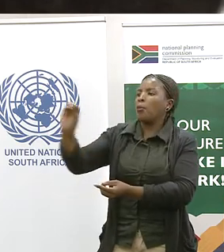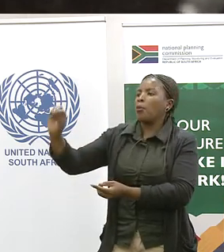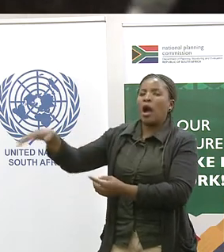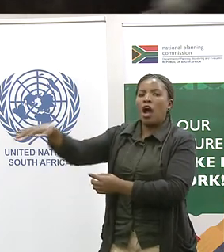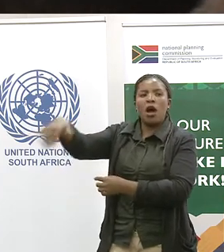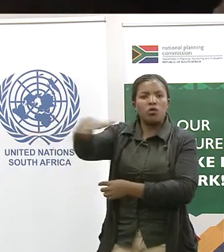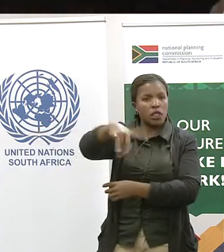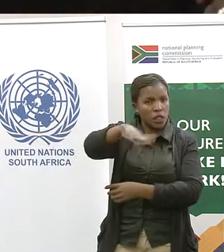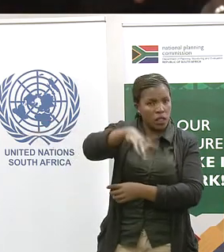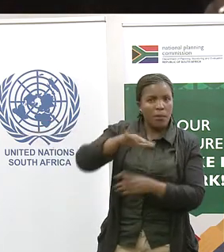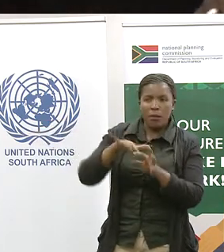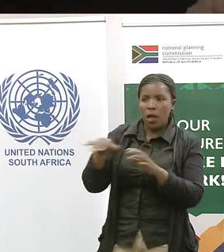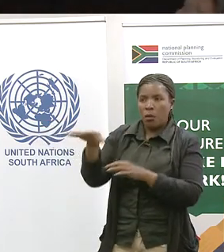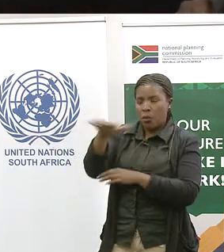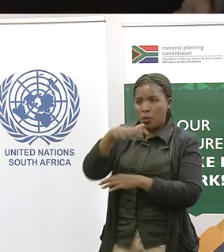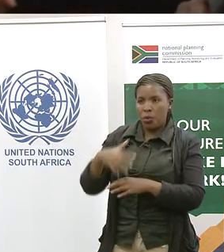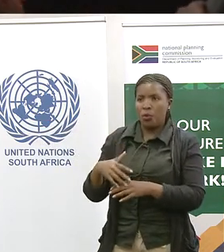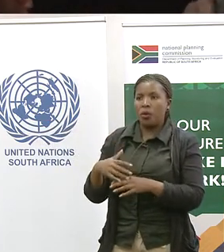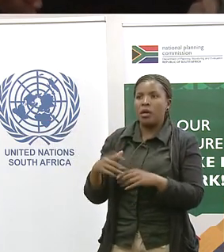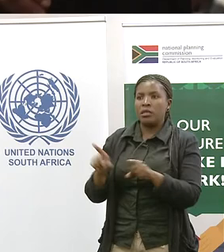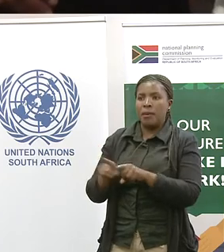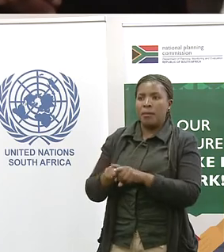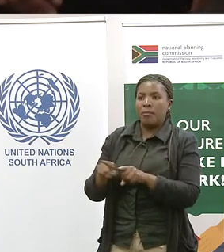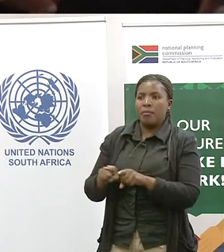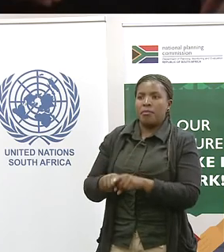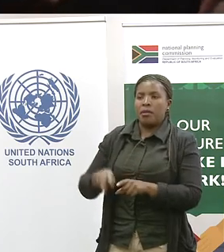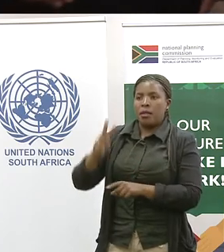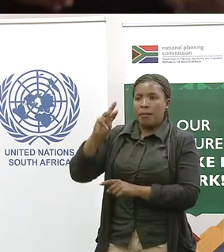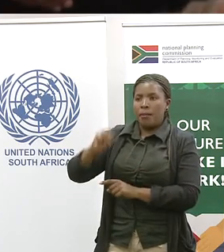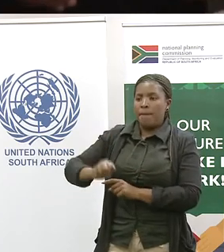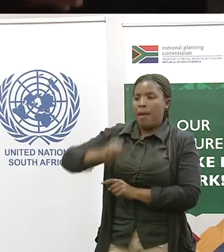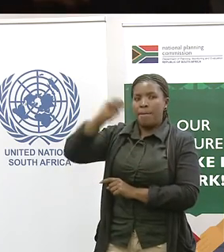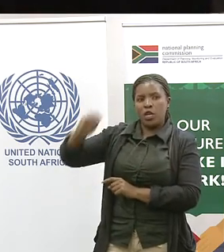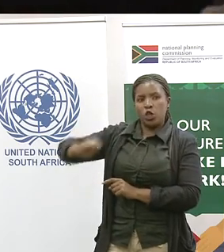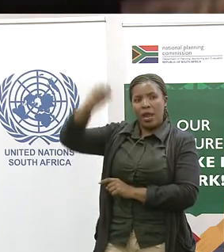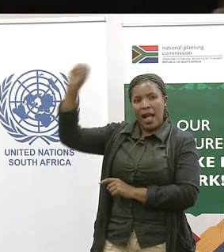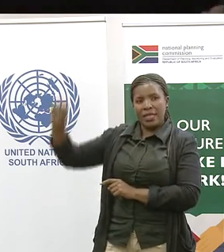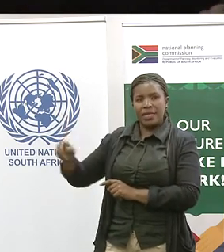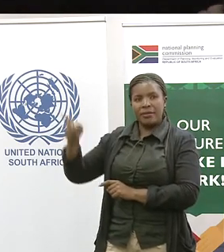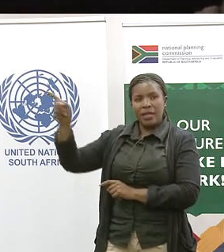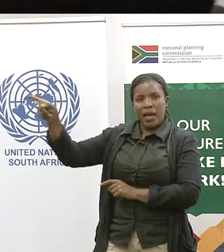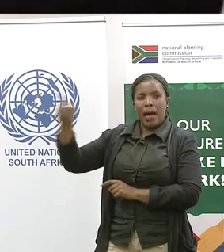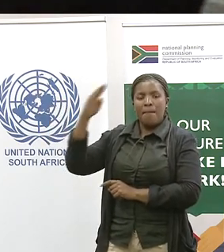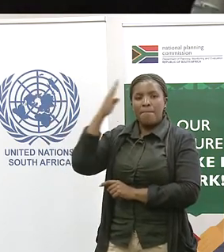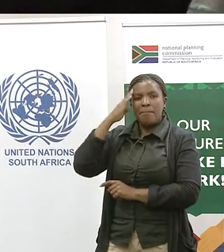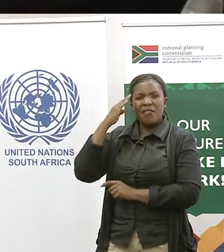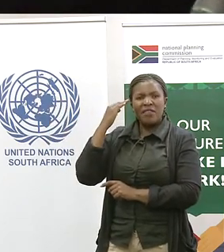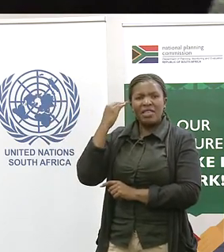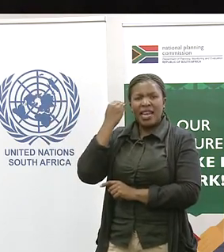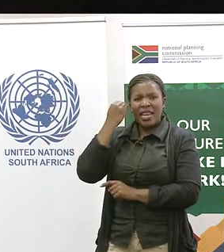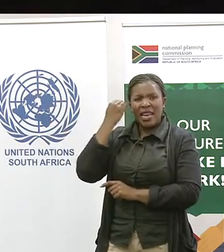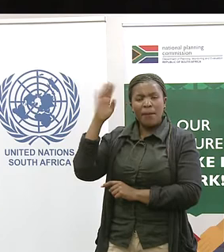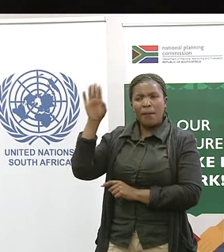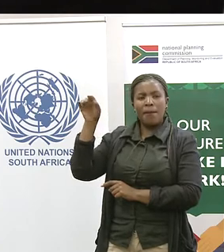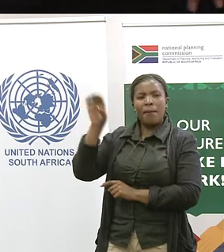Thank you. All right, but McDonald's, Bramfontein have steps. People with disabilities want to eat those